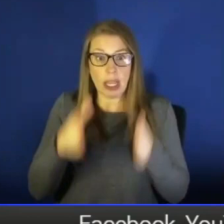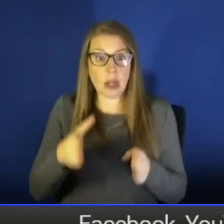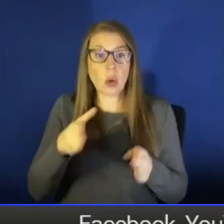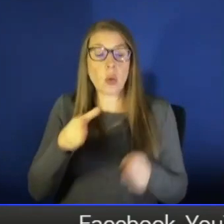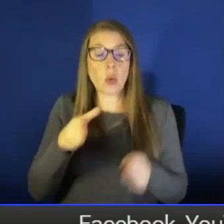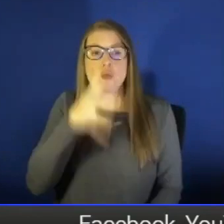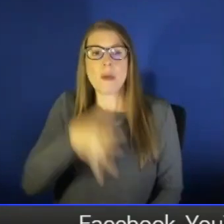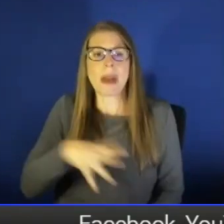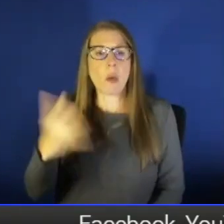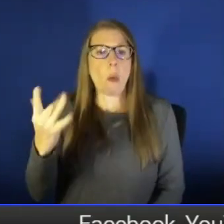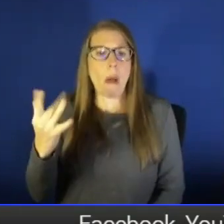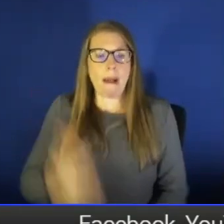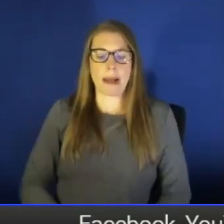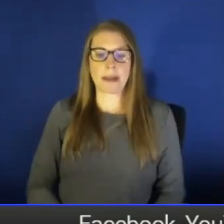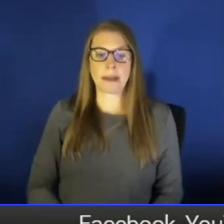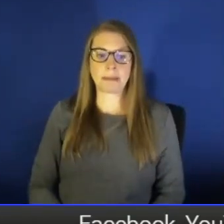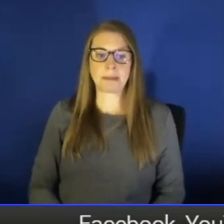So